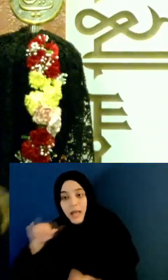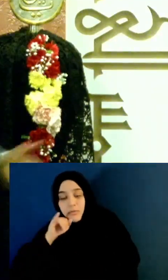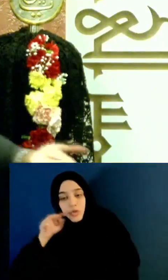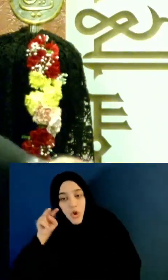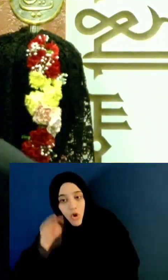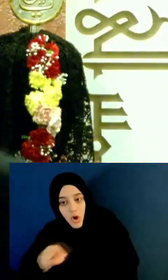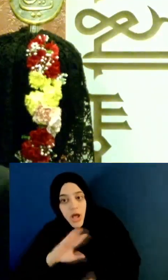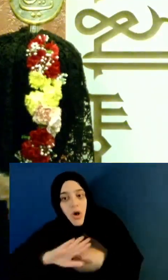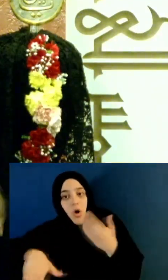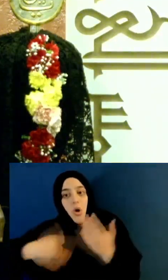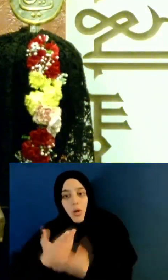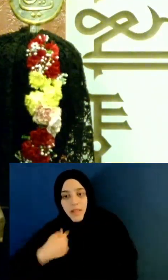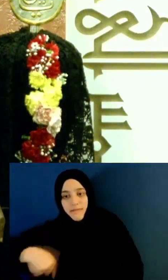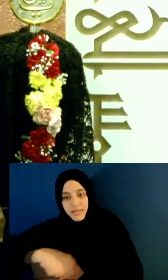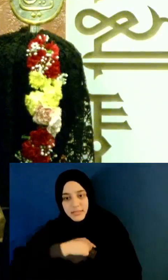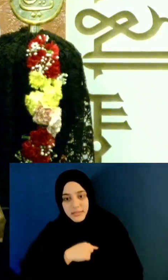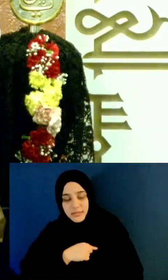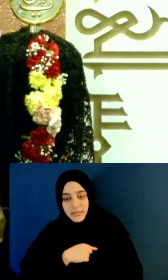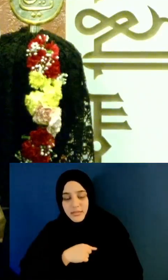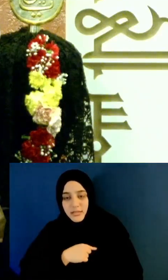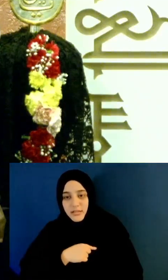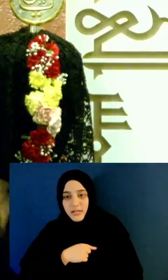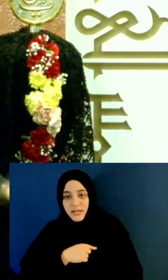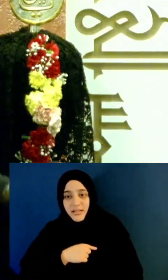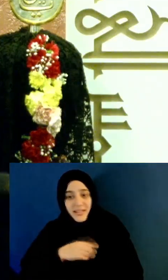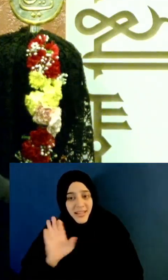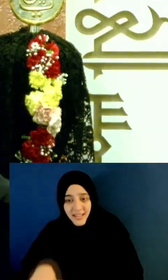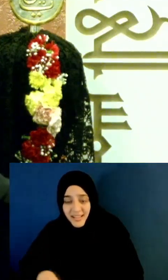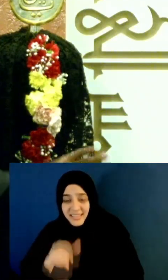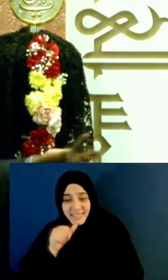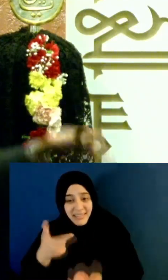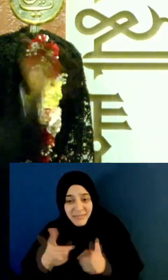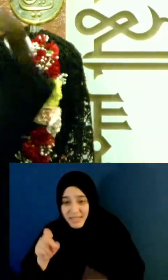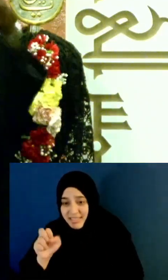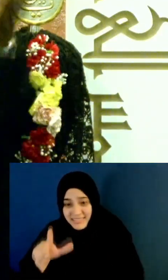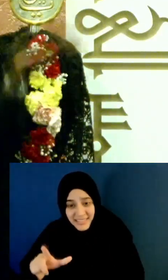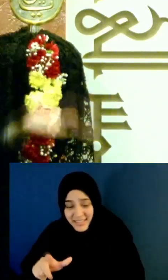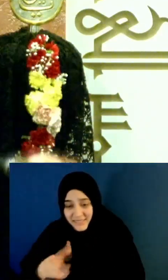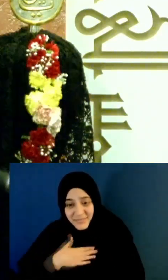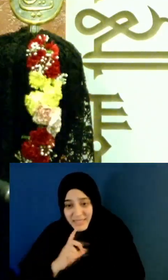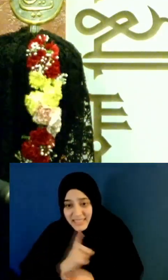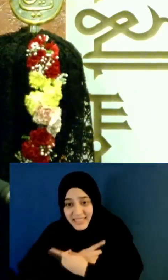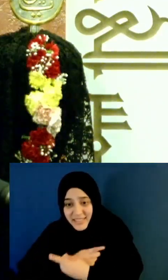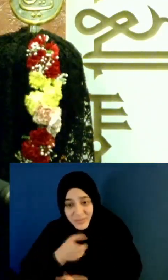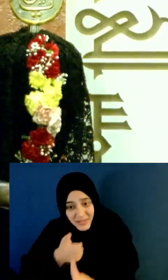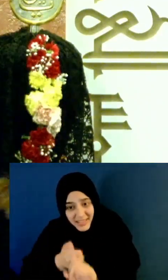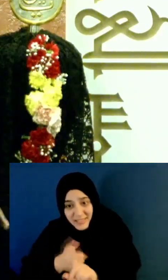If it is only you, no big deal, Habibi. You, no big deal. You are mu'min, malaika.